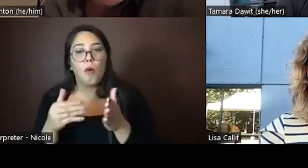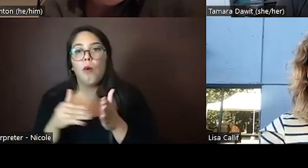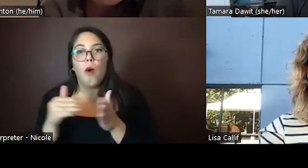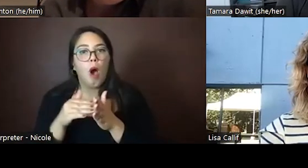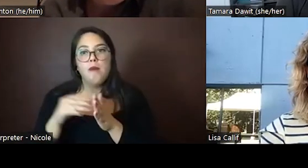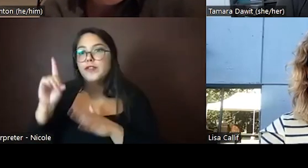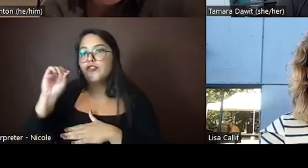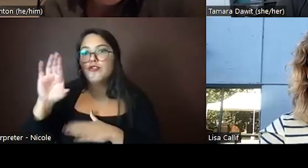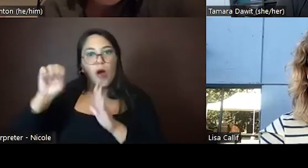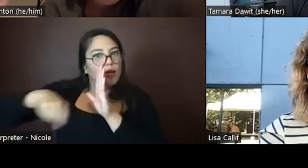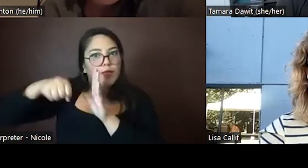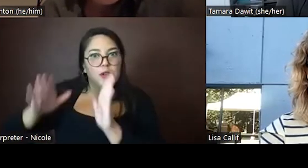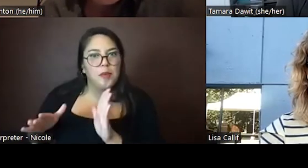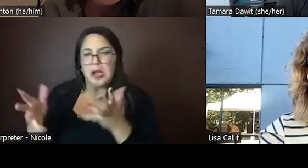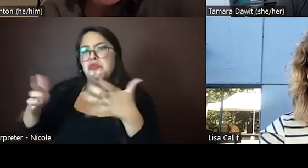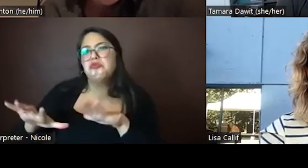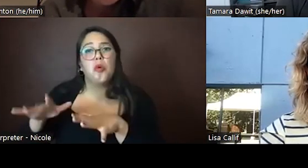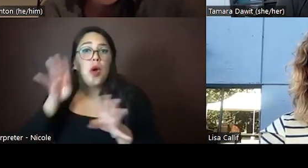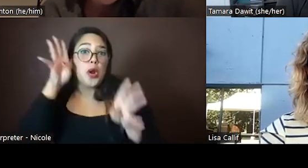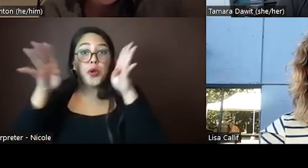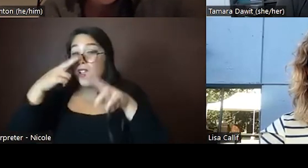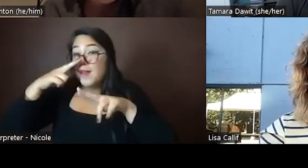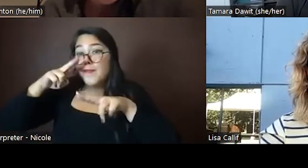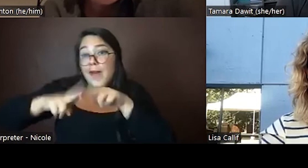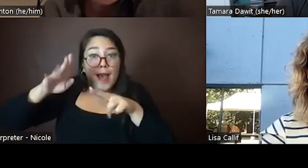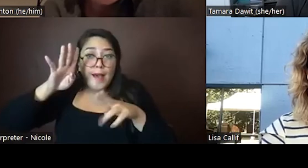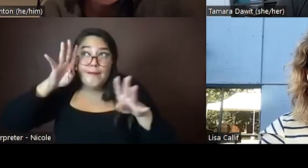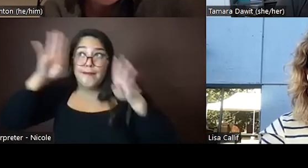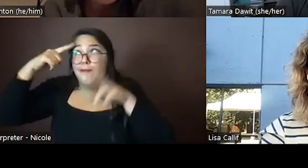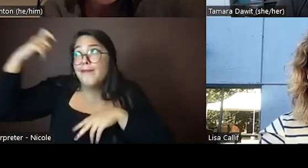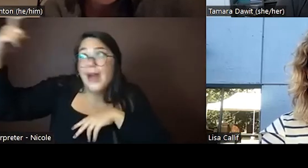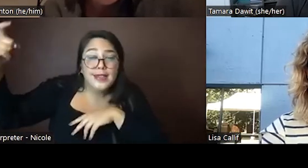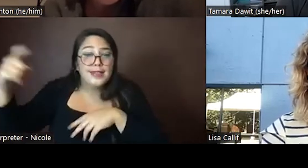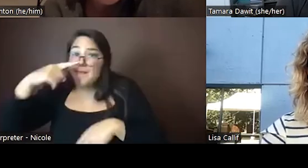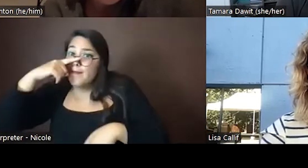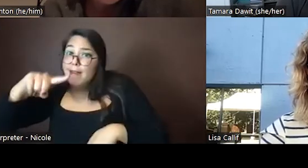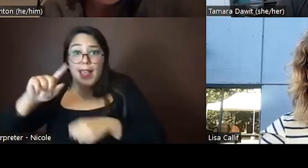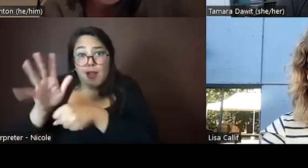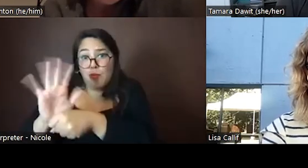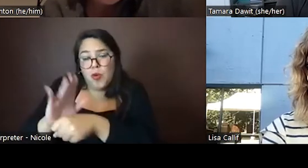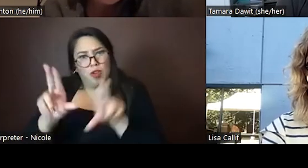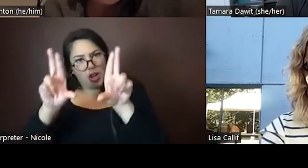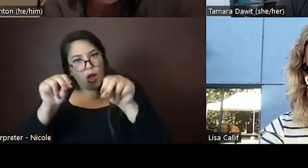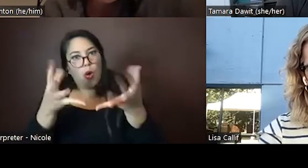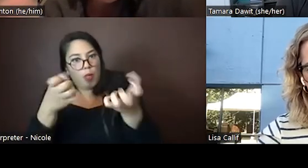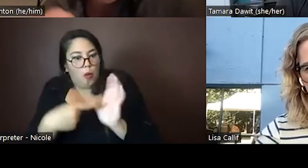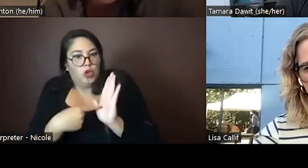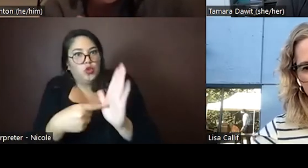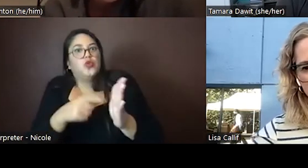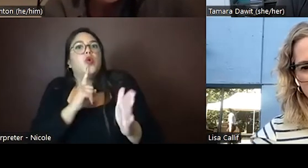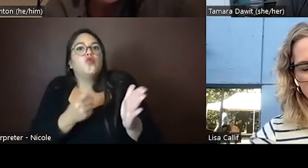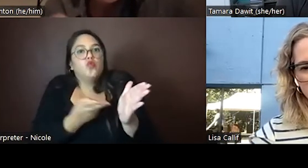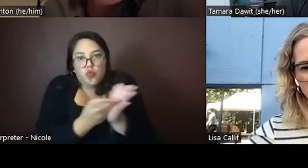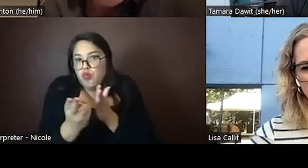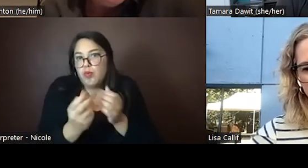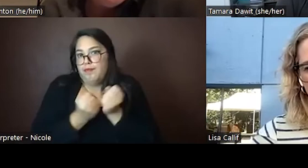making fantasy films, they're making, you know, they're representing lived experience, and often the subjects are